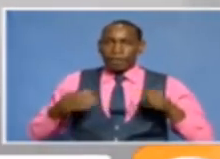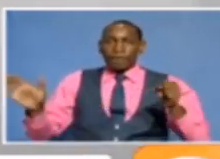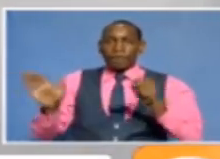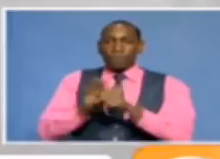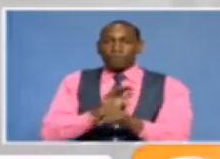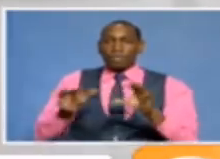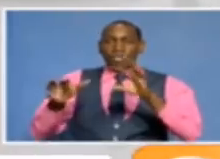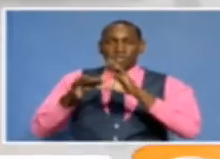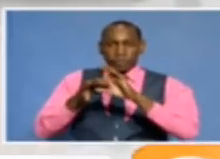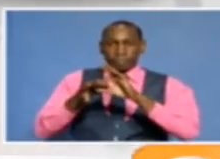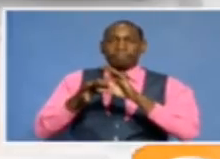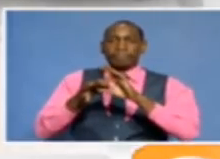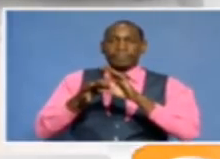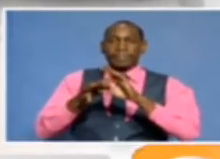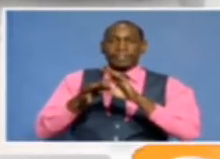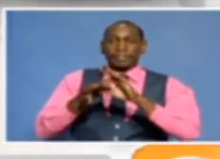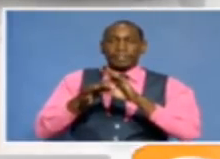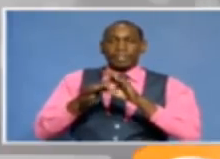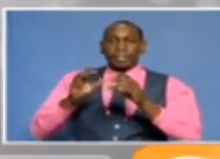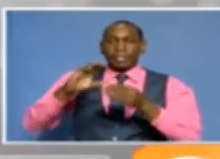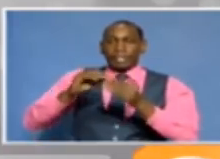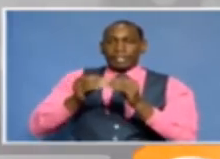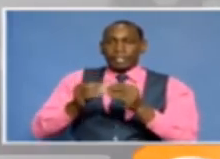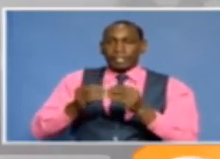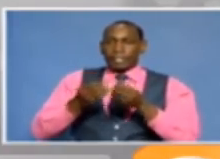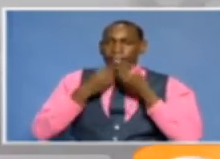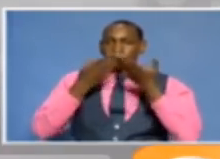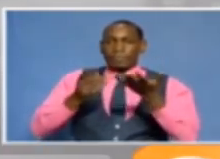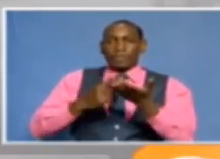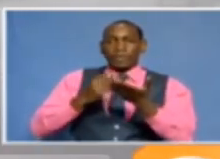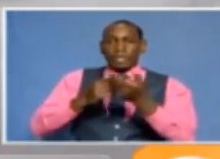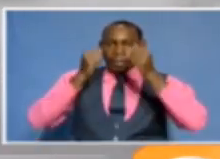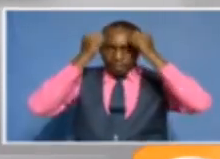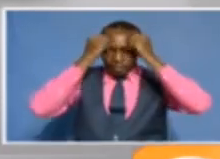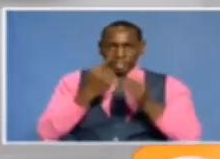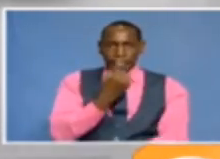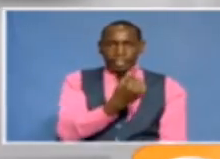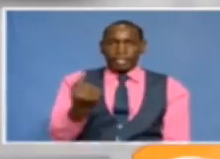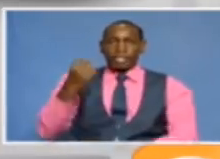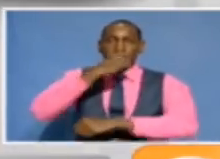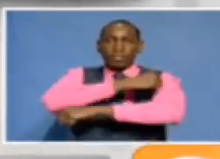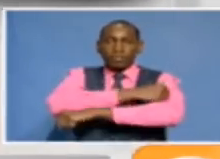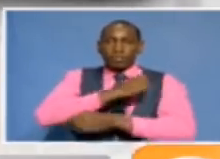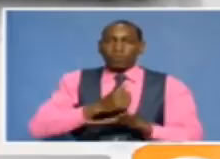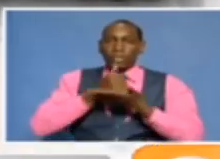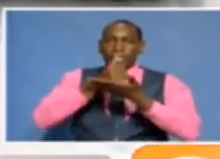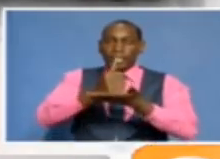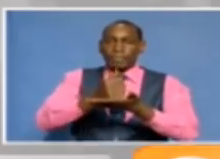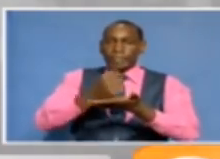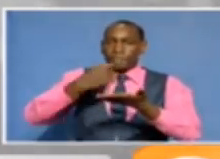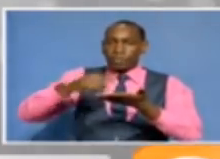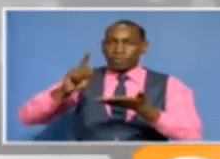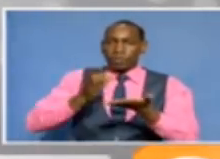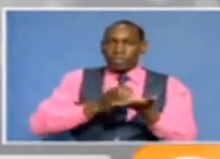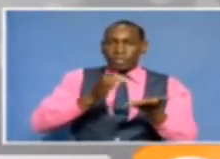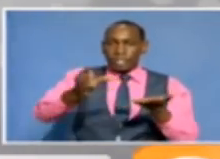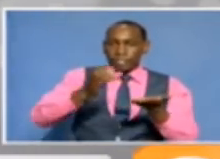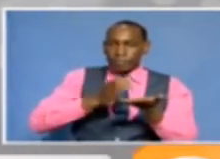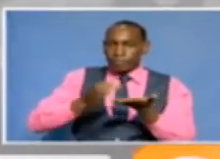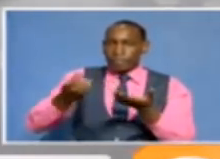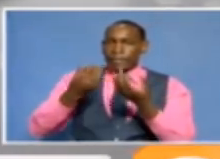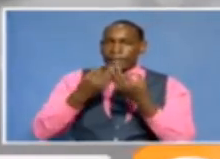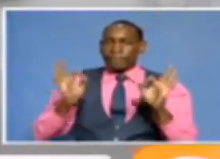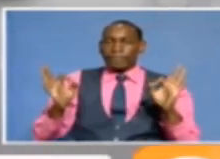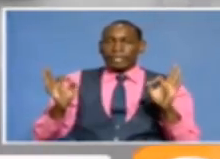100% transition, as get accurate details of the number of students per school to facilitate accurate distribution of